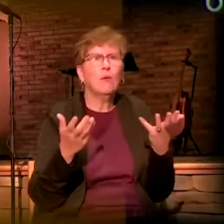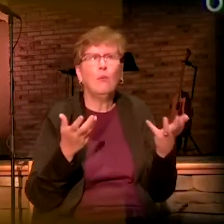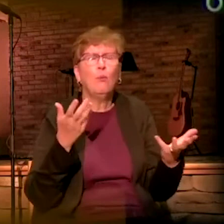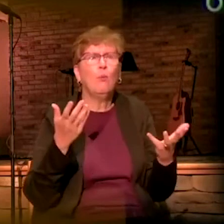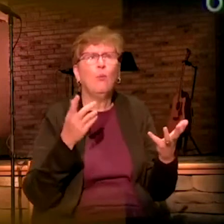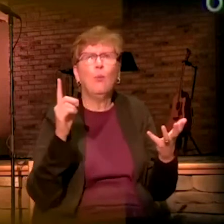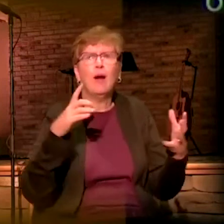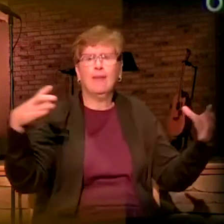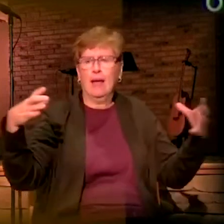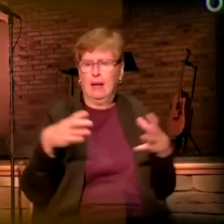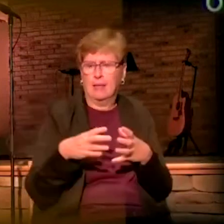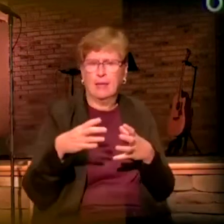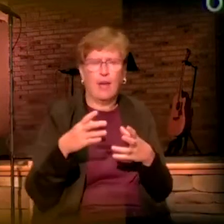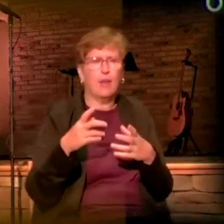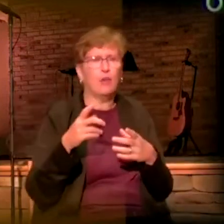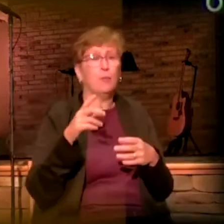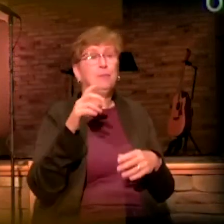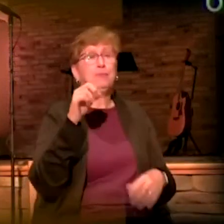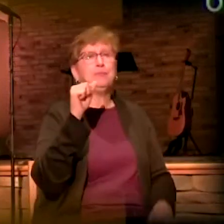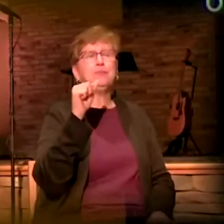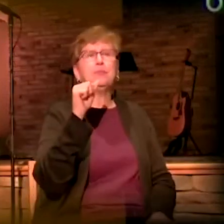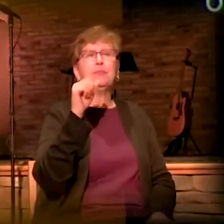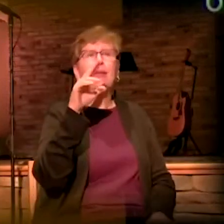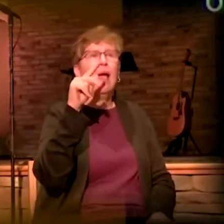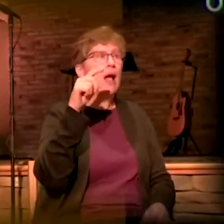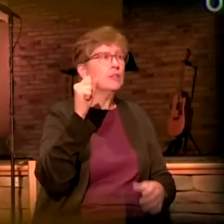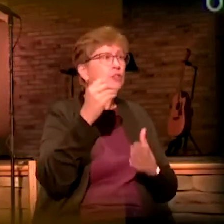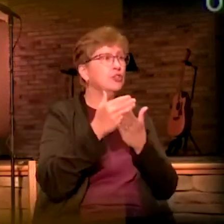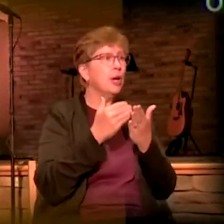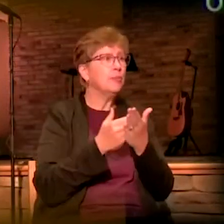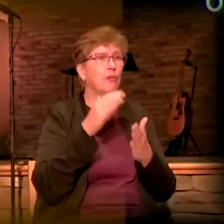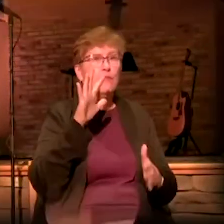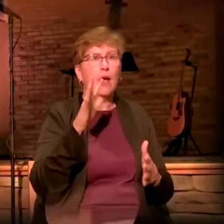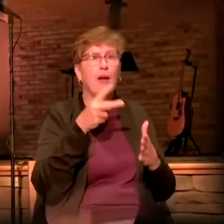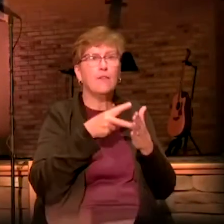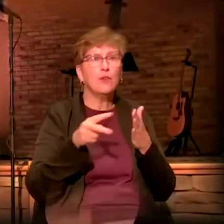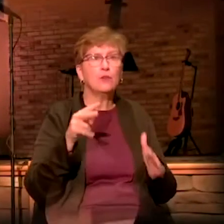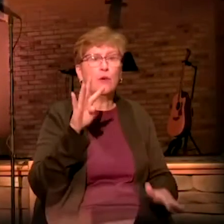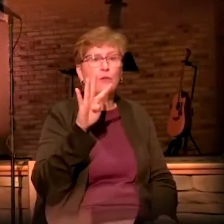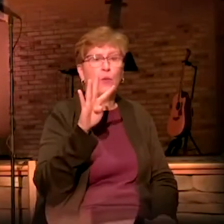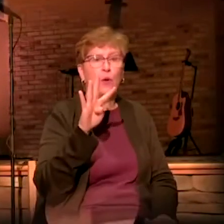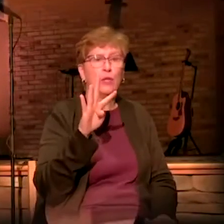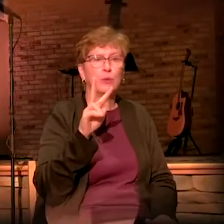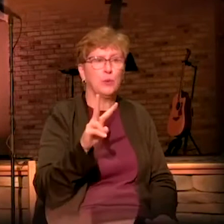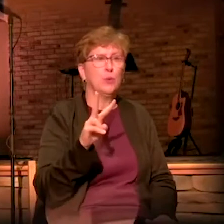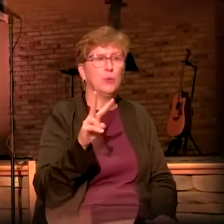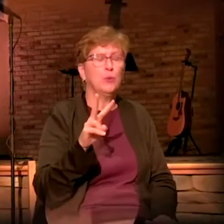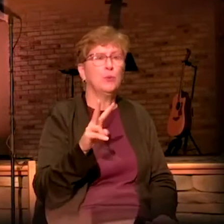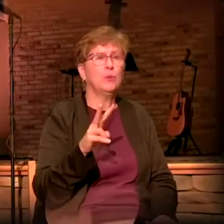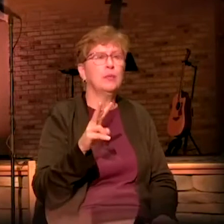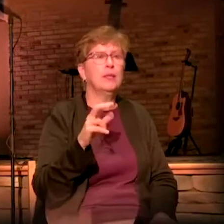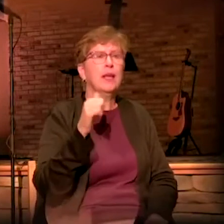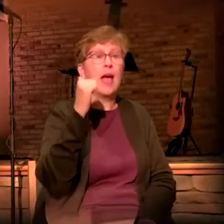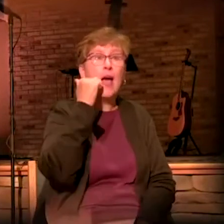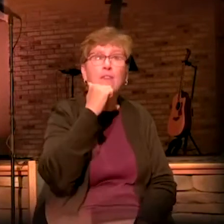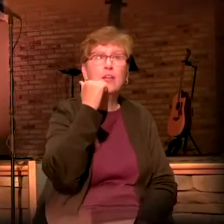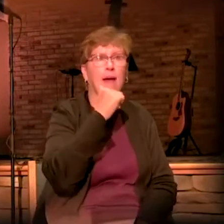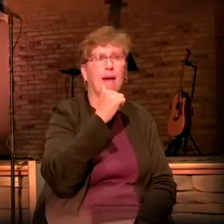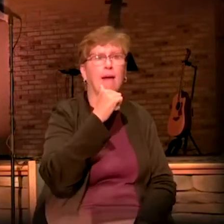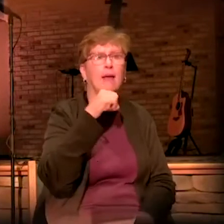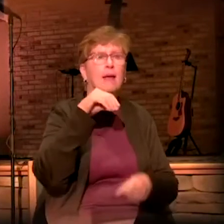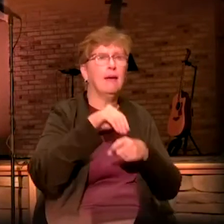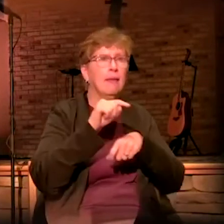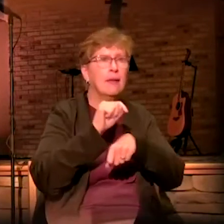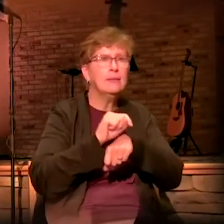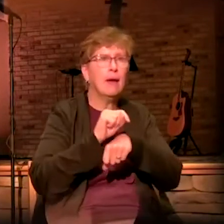Where did they gather together? Well, Acts chapter 5, verse 42 supplies the answer. It says, day after day, in